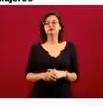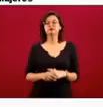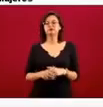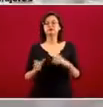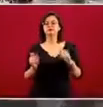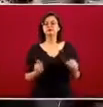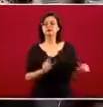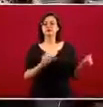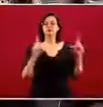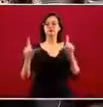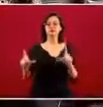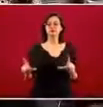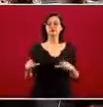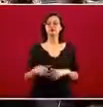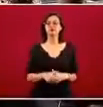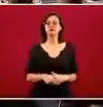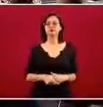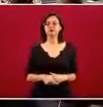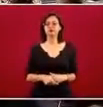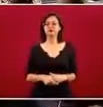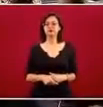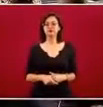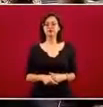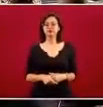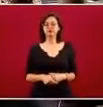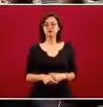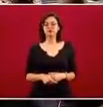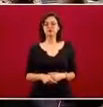Next slide, please.